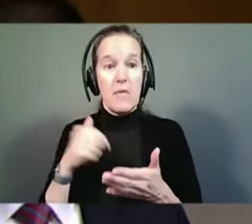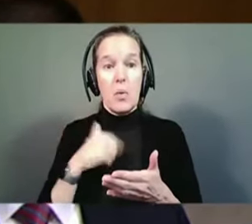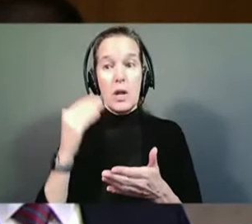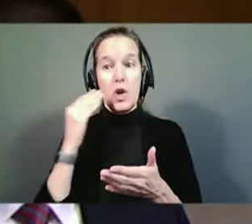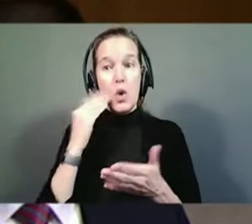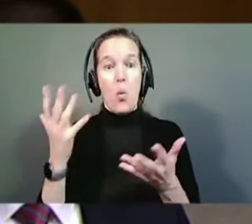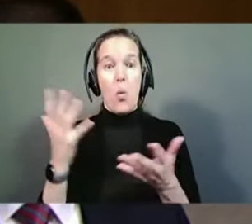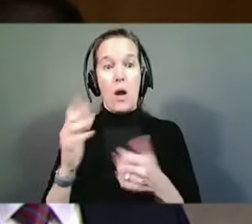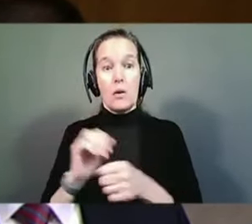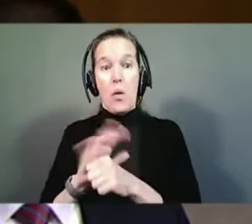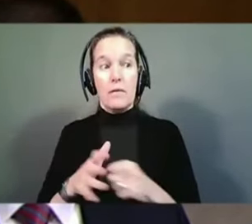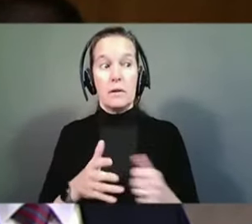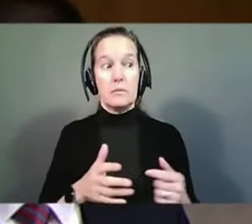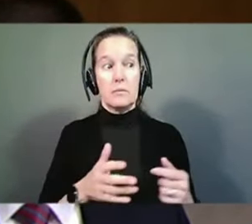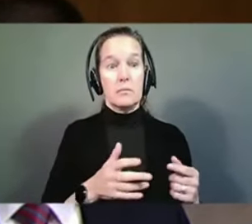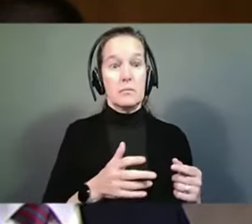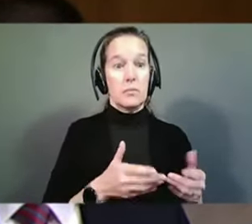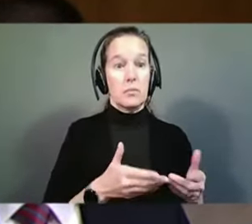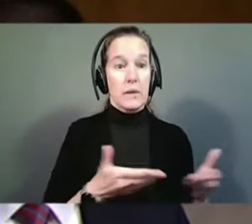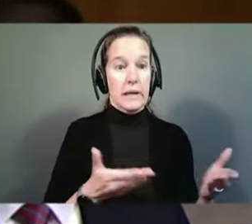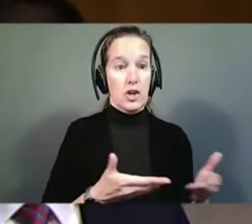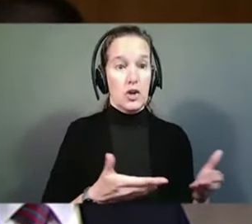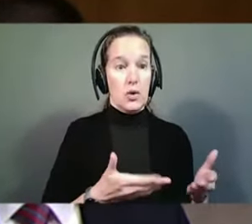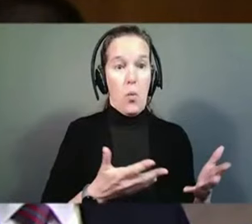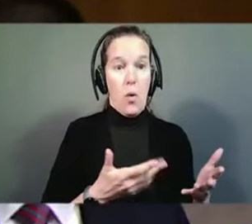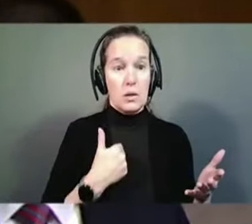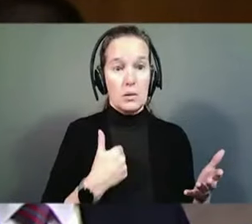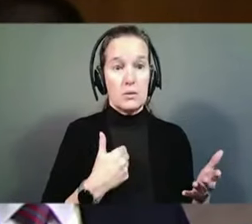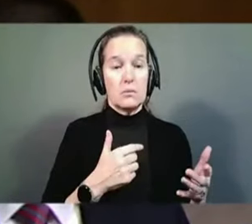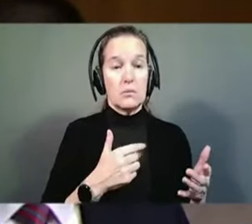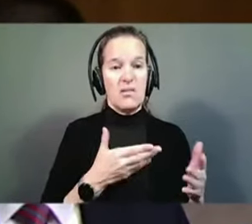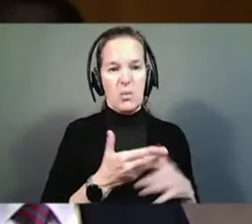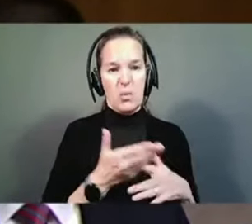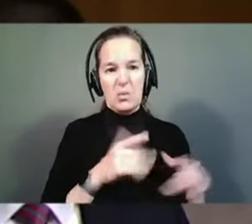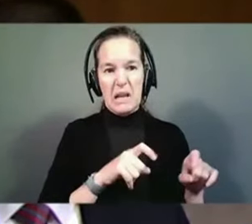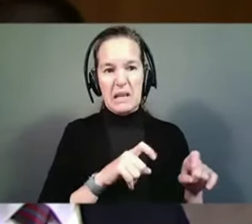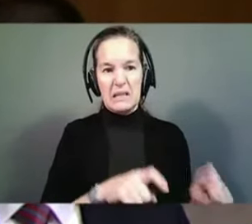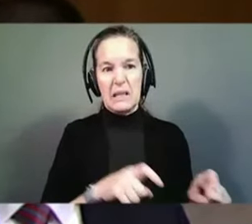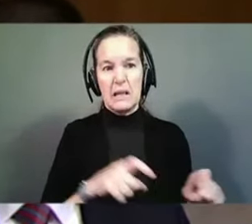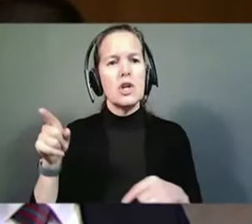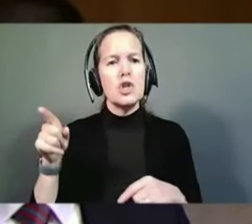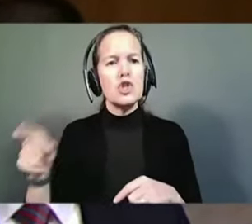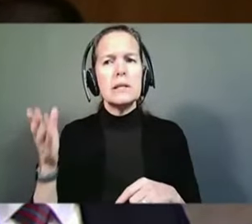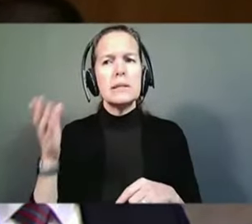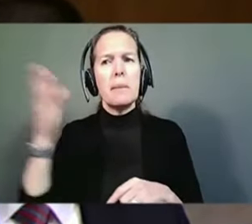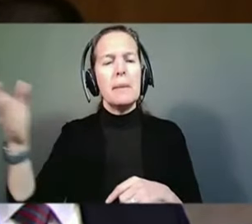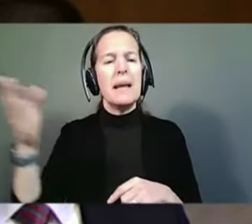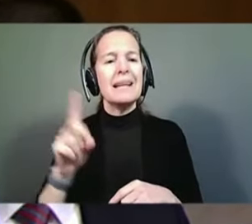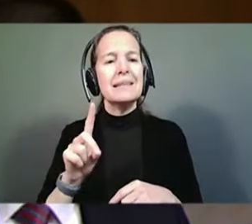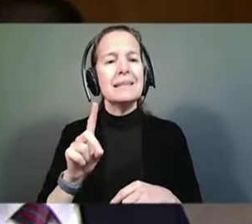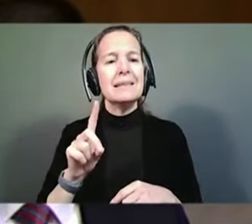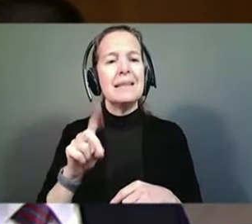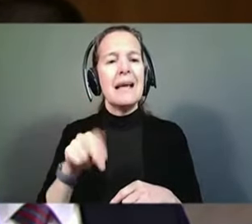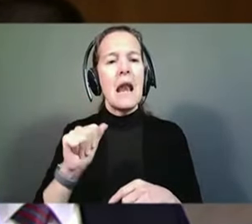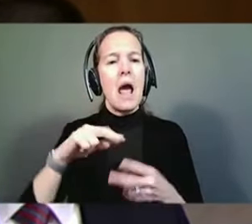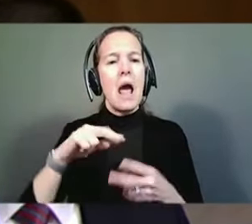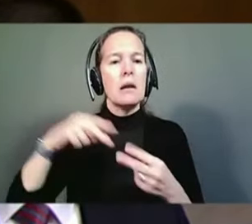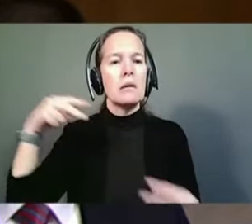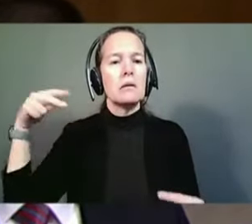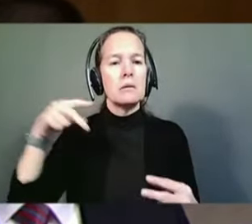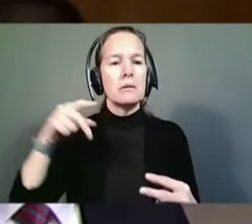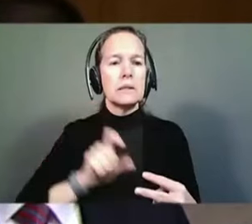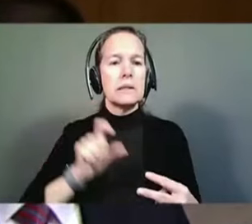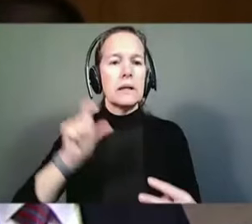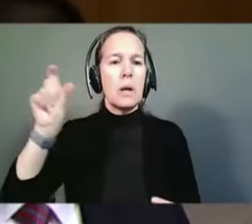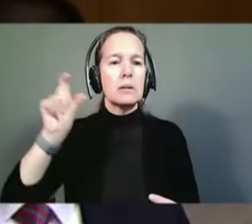over here with sequence, that our own NIH, that she had submitted the DNA sequence for COVID to our